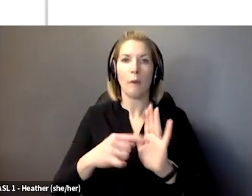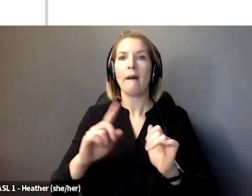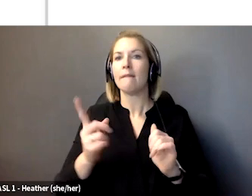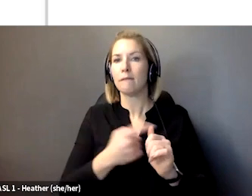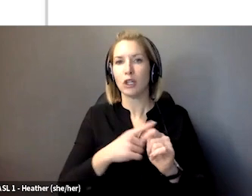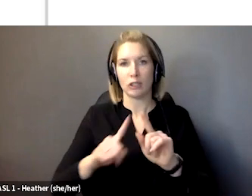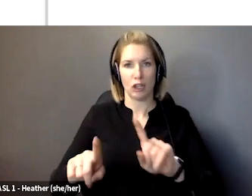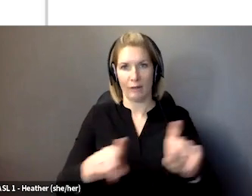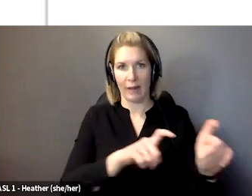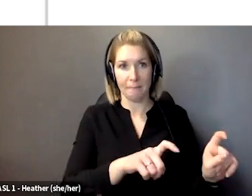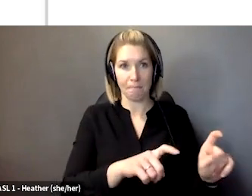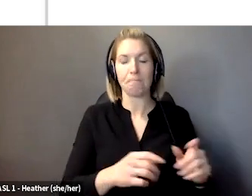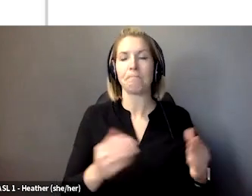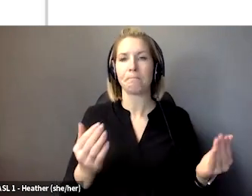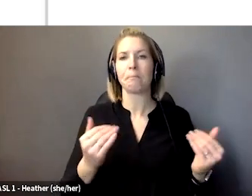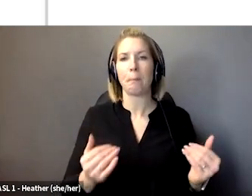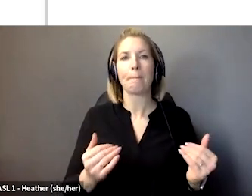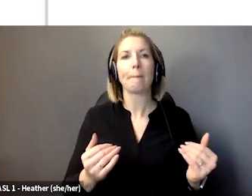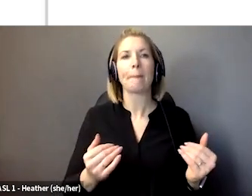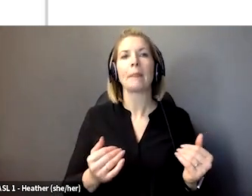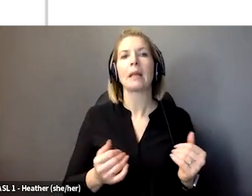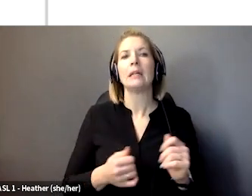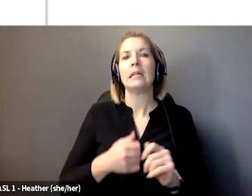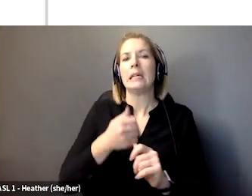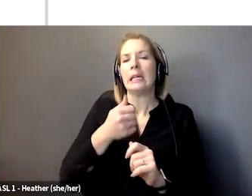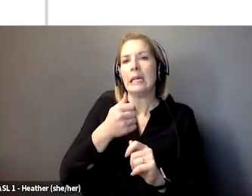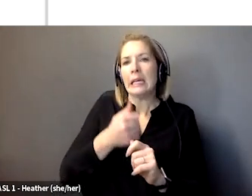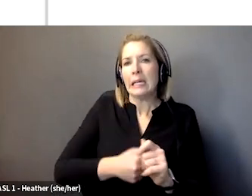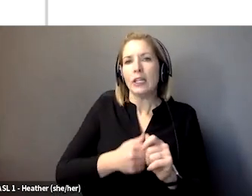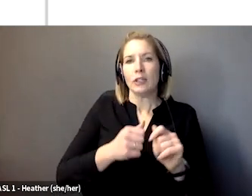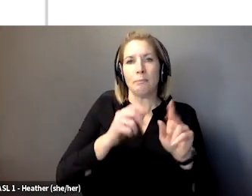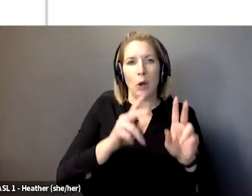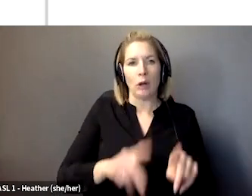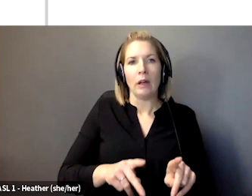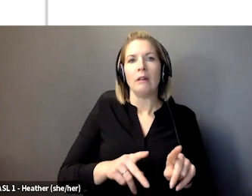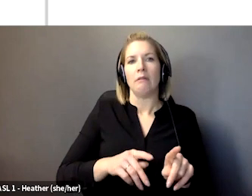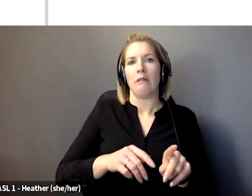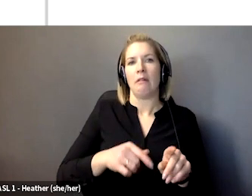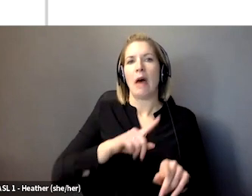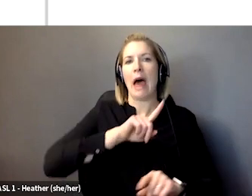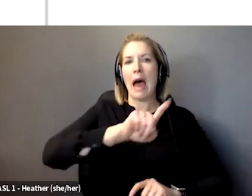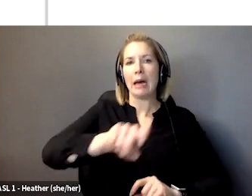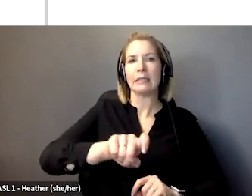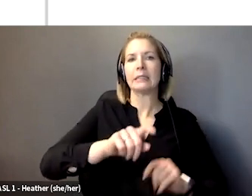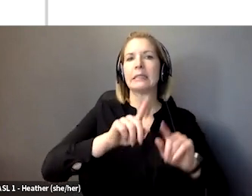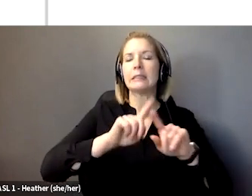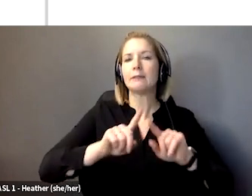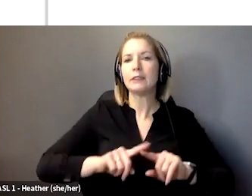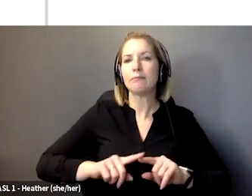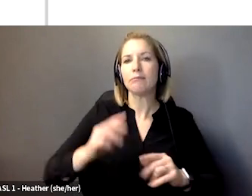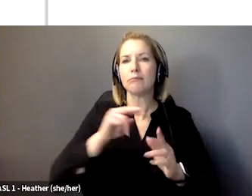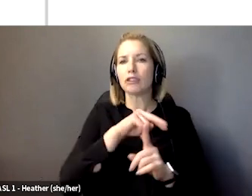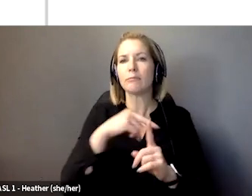So all participants were presented with different trends reflecting changes in the future of work, which were based on the